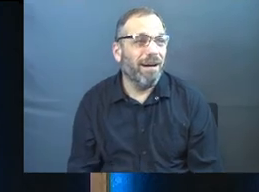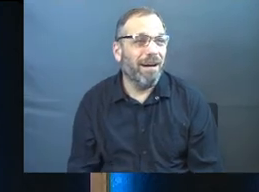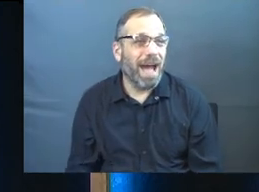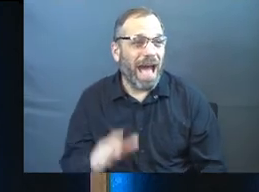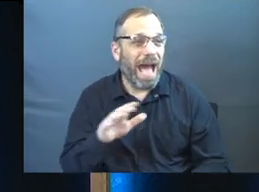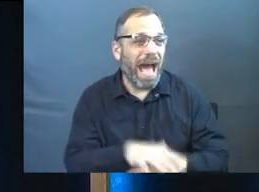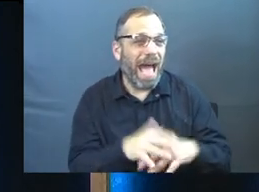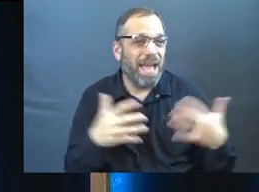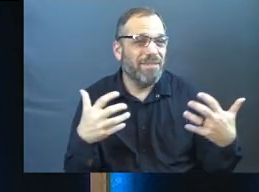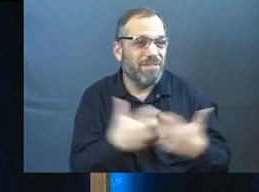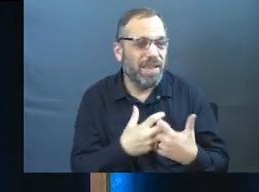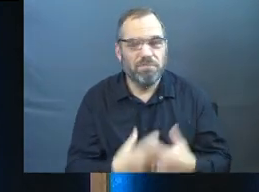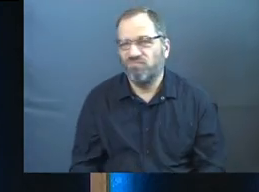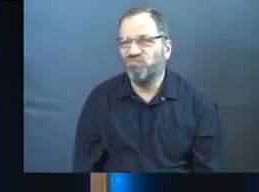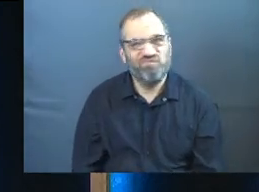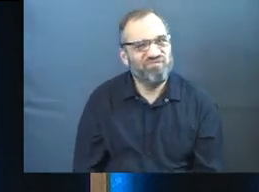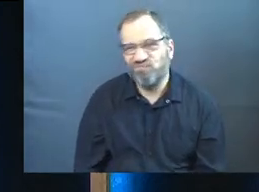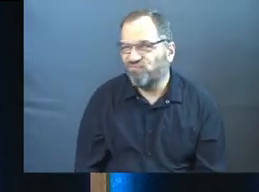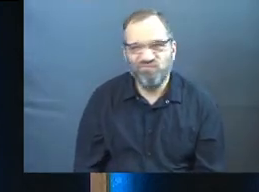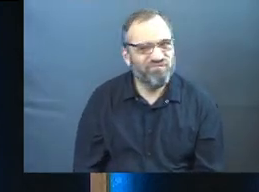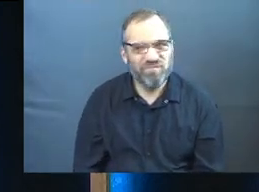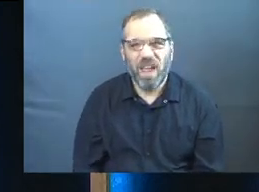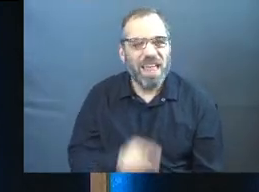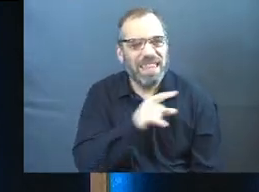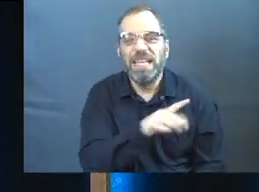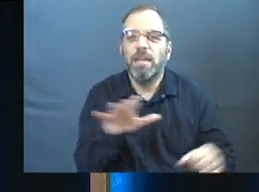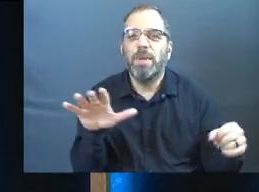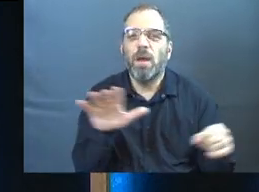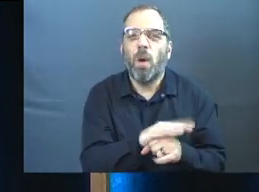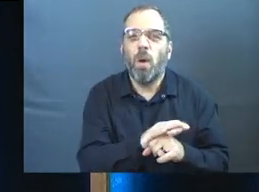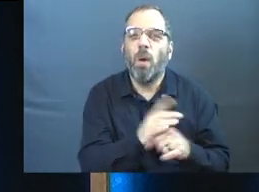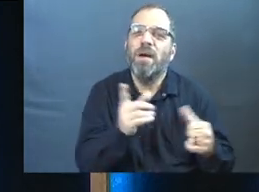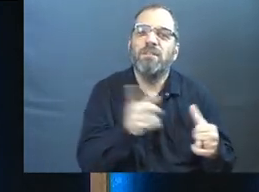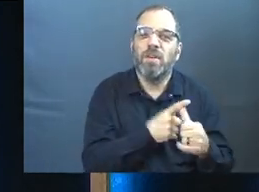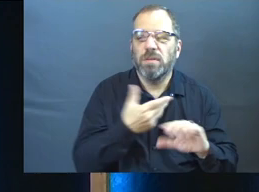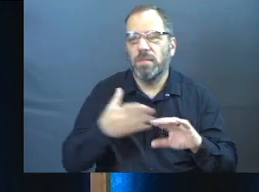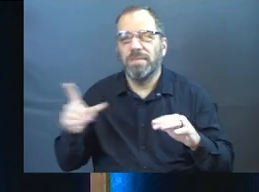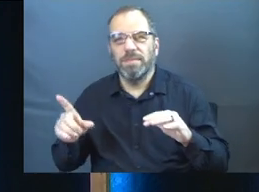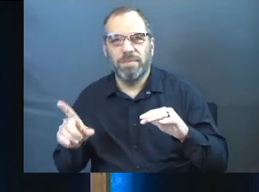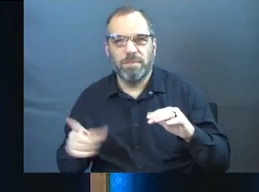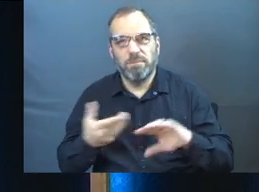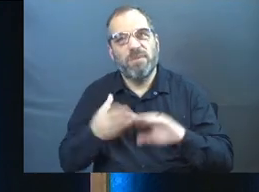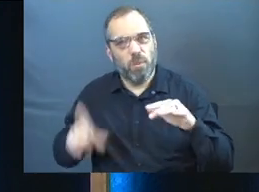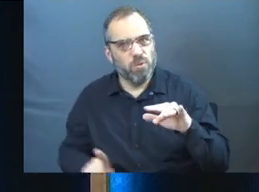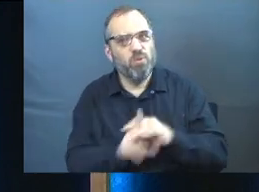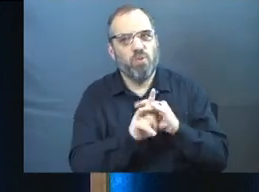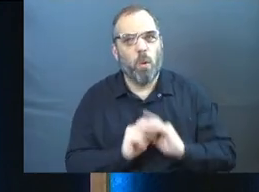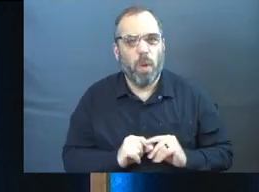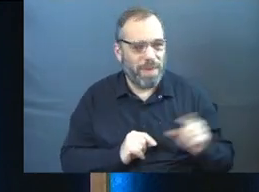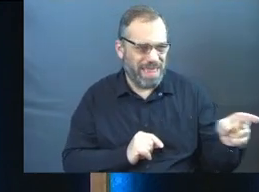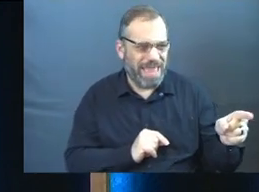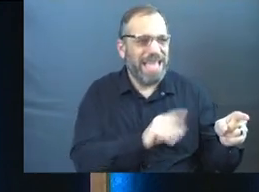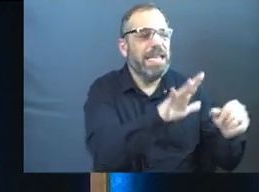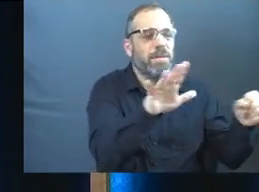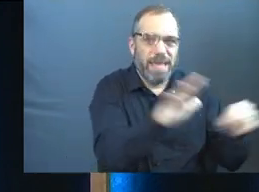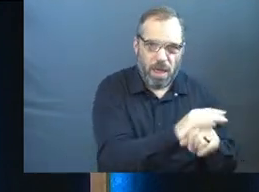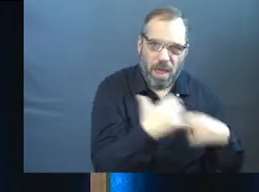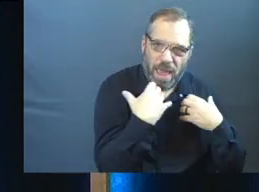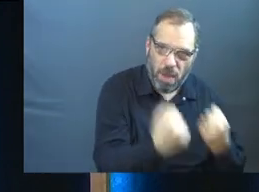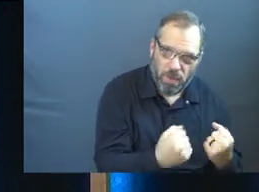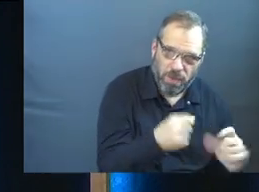puzzle piece of their life. But it's like, no. They need to be whole before you show up. They need to be